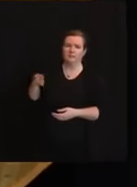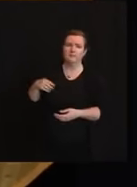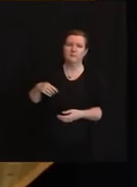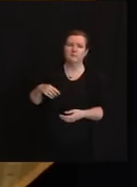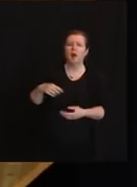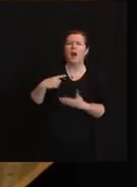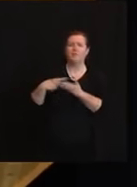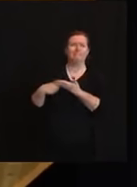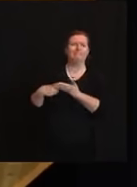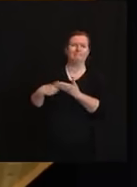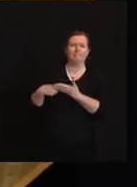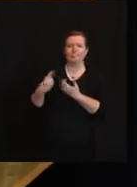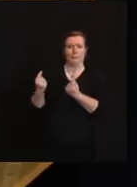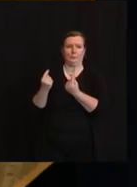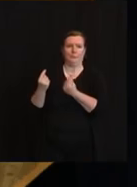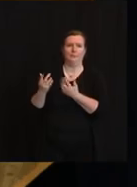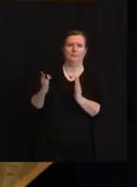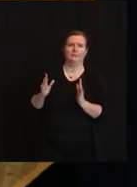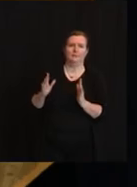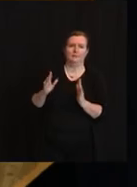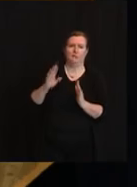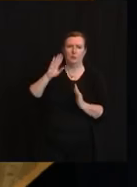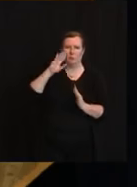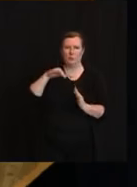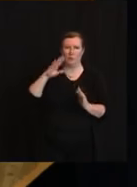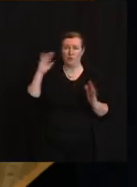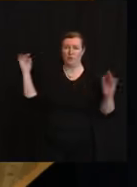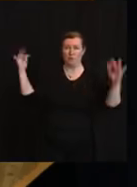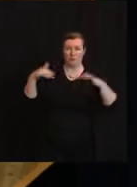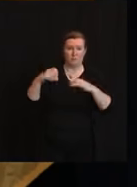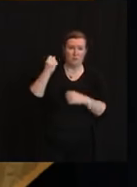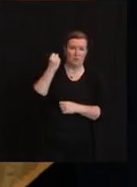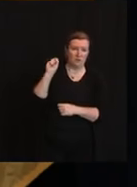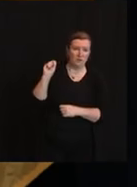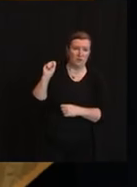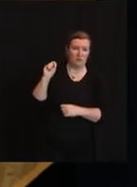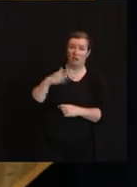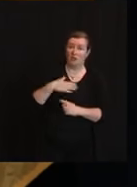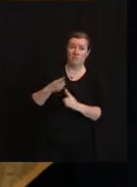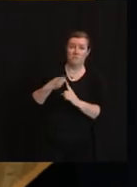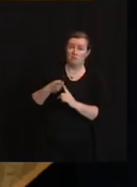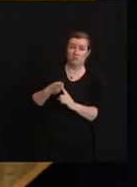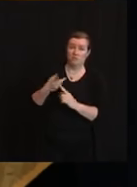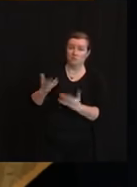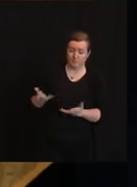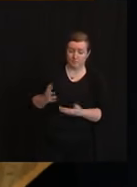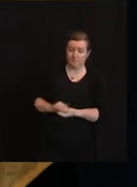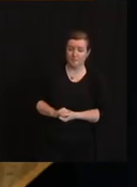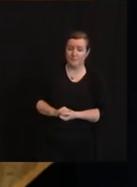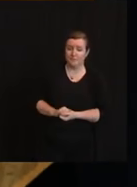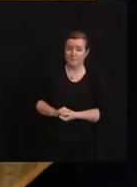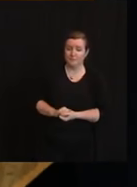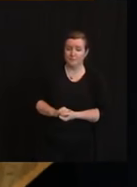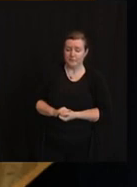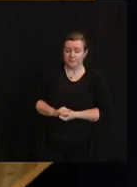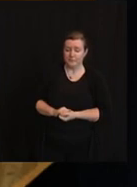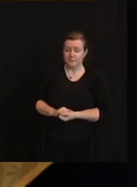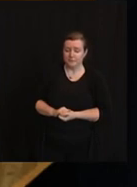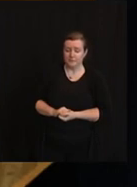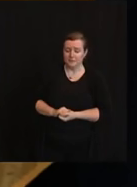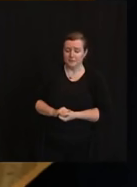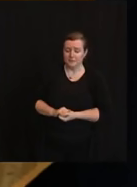the pike. Our posture really is a discretion, obviously, and to give